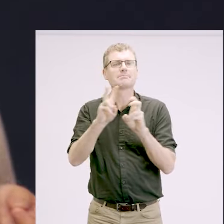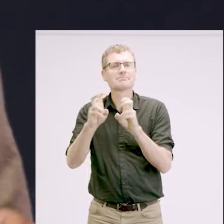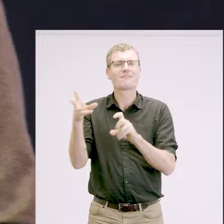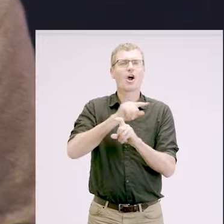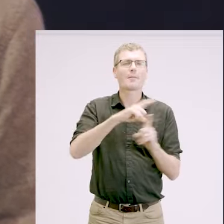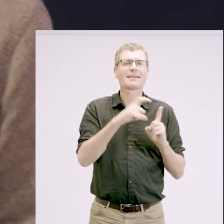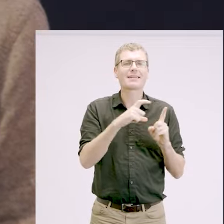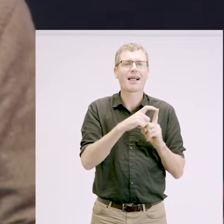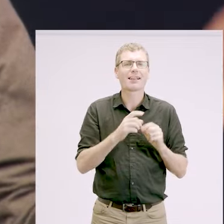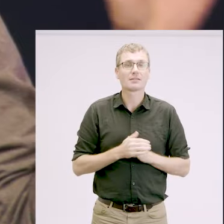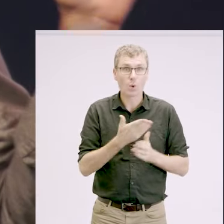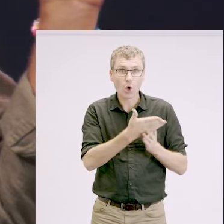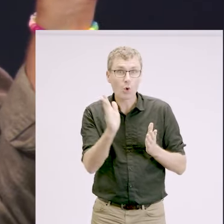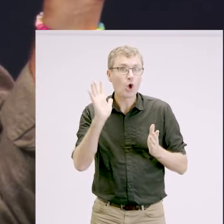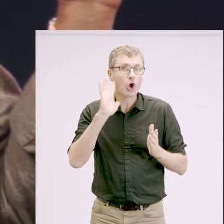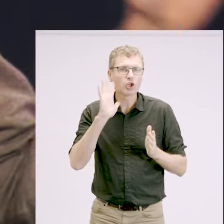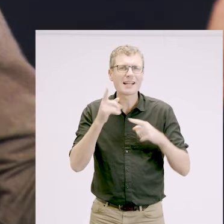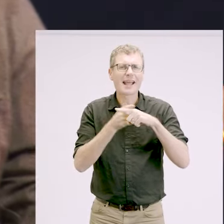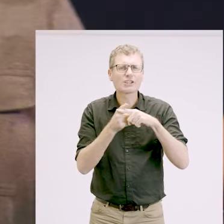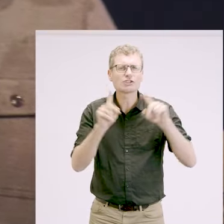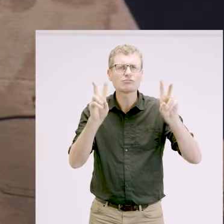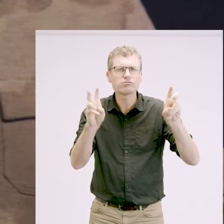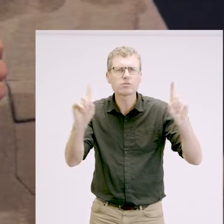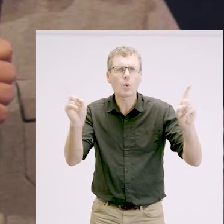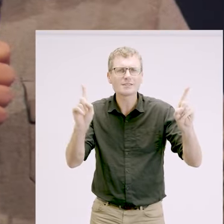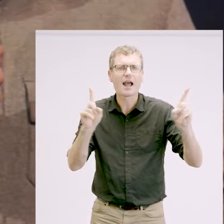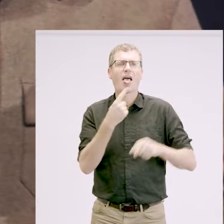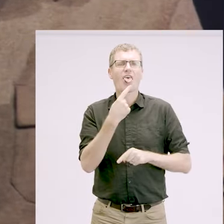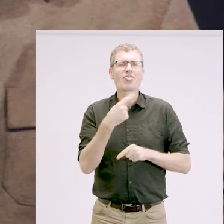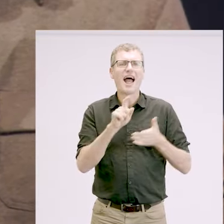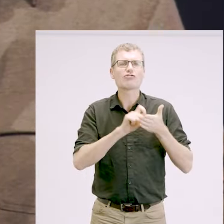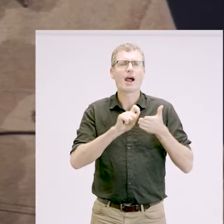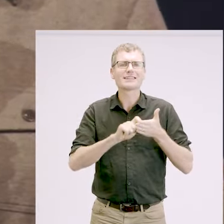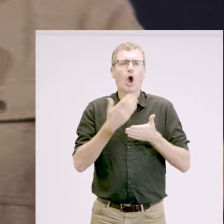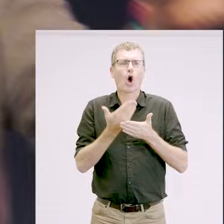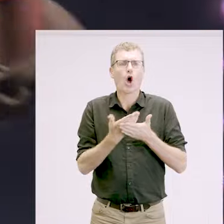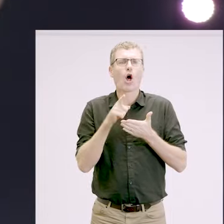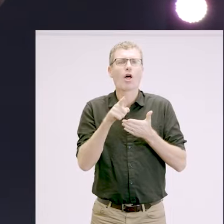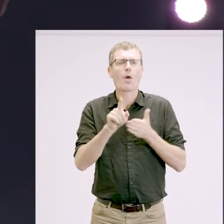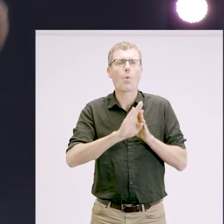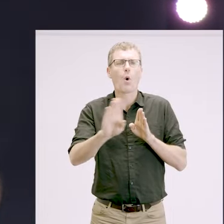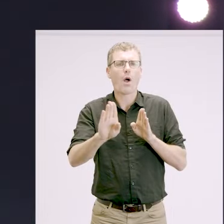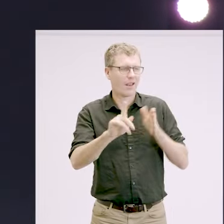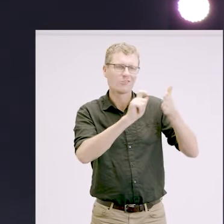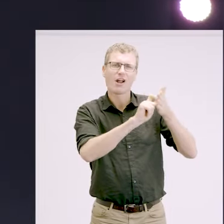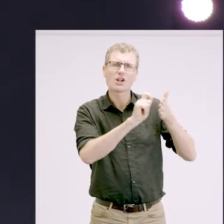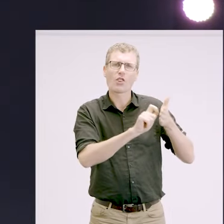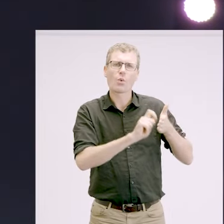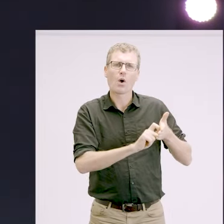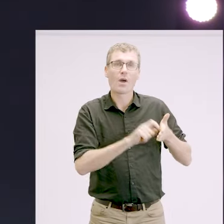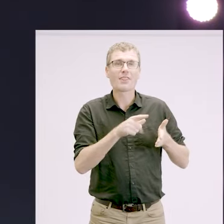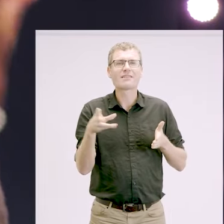of the book of Daniel, right? So show of hands, who's ever heard the phrase, the writing's on the wall, right? Okay, I'm seeing some hands go